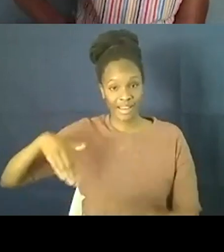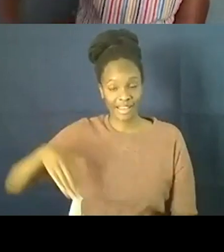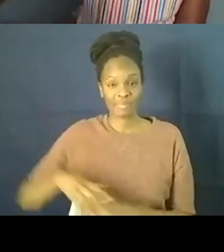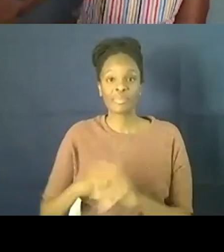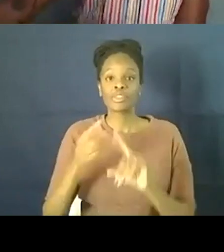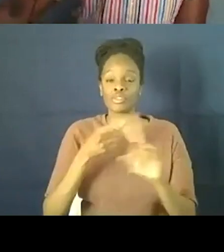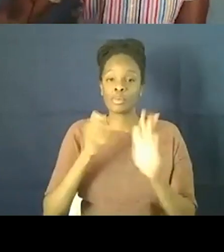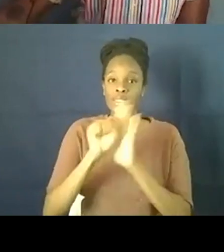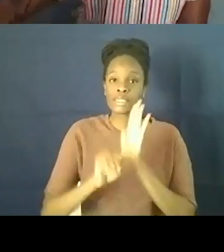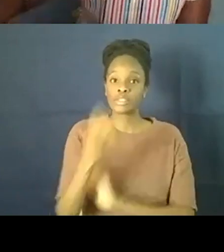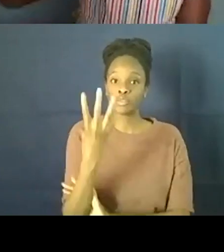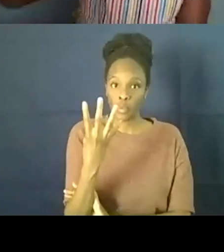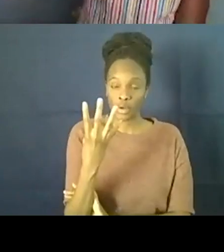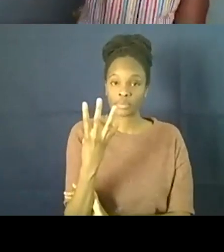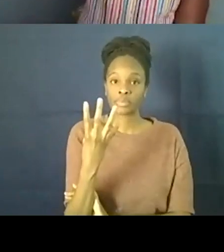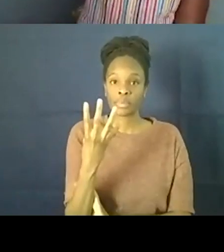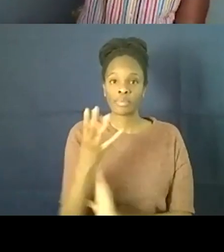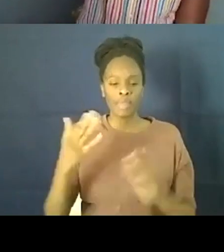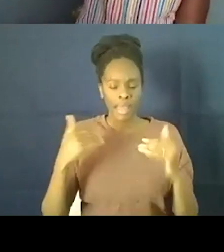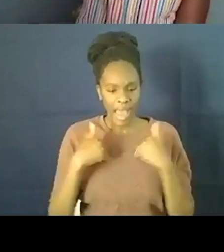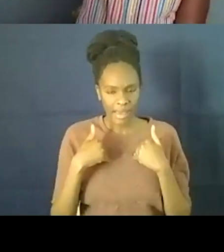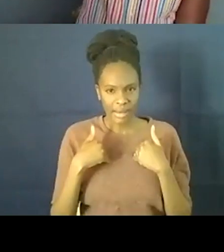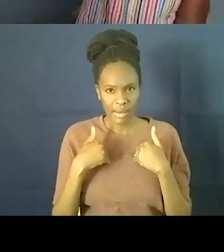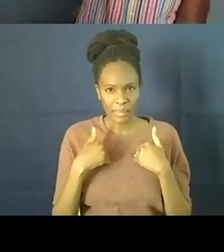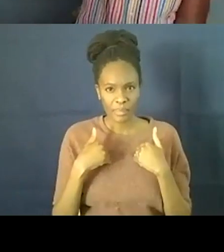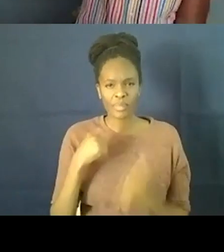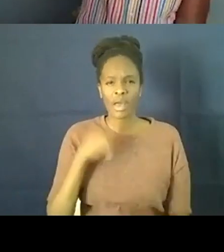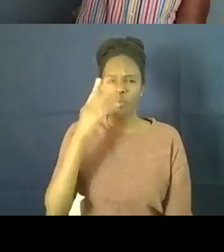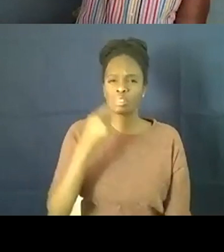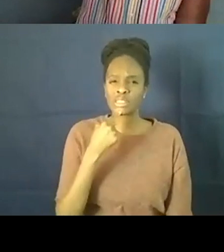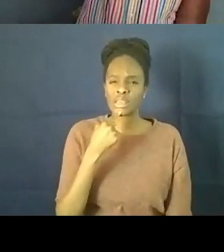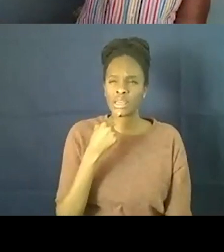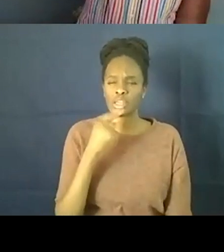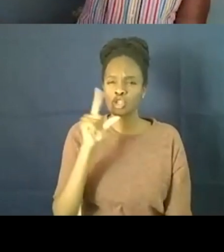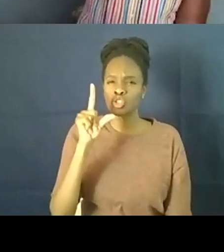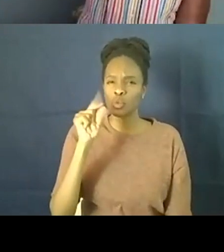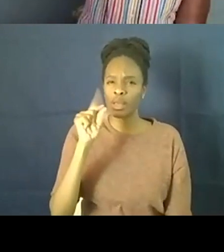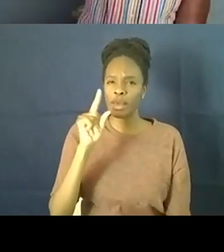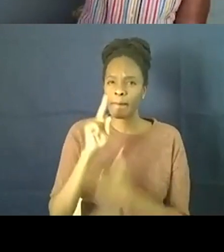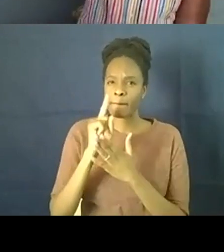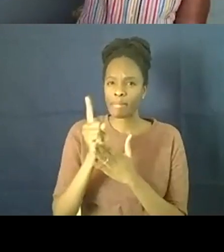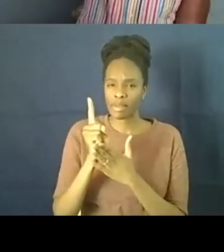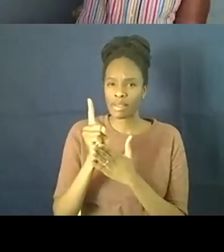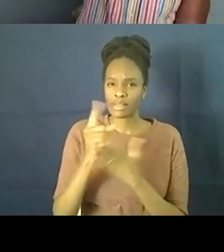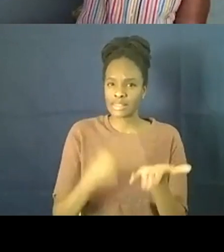four, there was, I would say, like a 20-minute